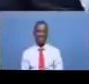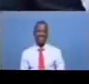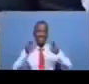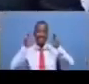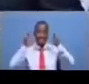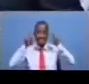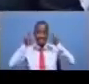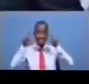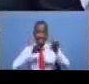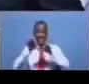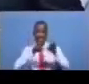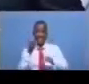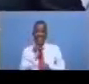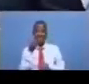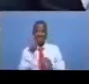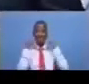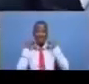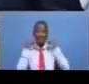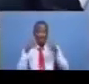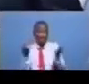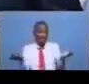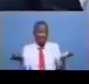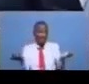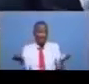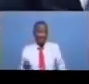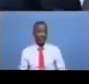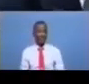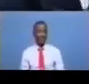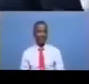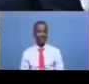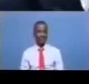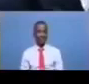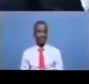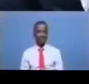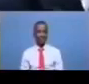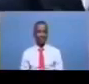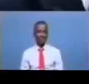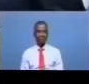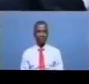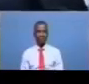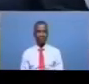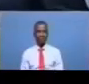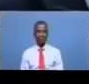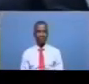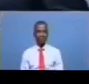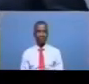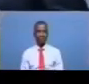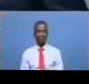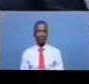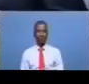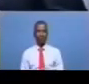muna menene ta yi da aikin ta zo kawai ba ta zuwa ta zo wai ba ta zuwa mun zo da court so nawa muka zo